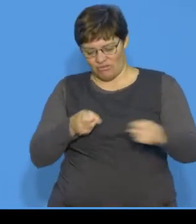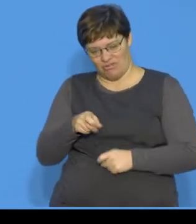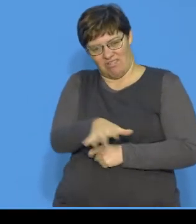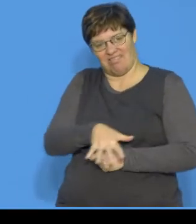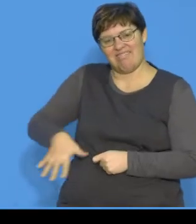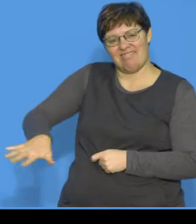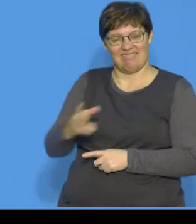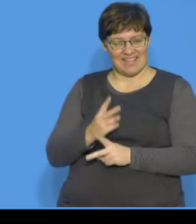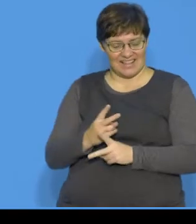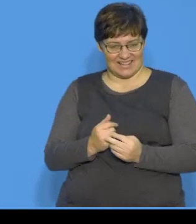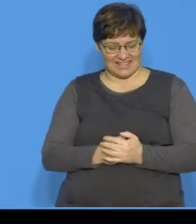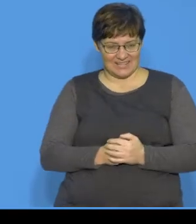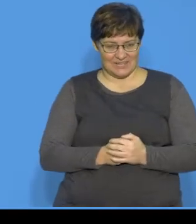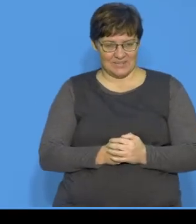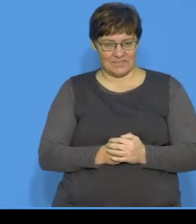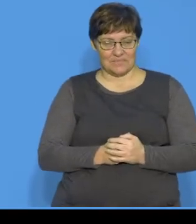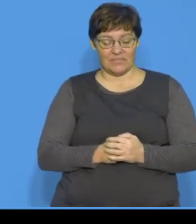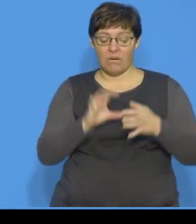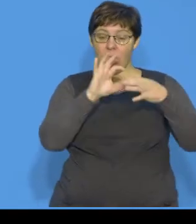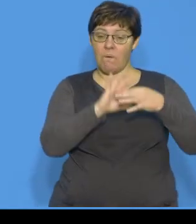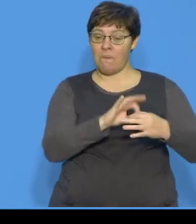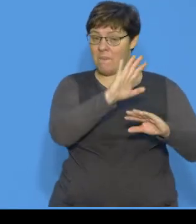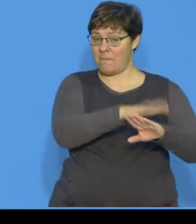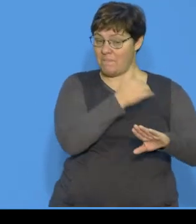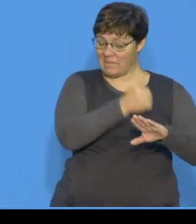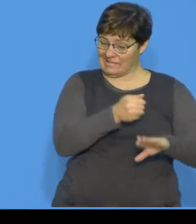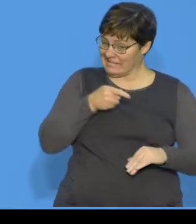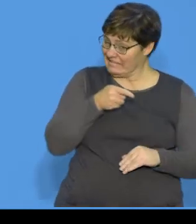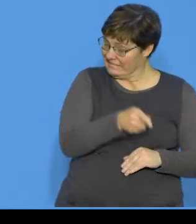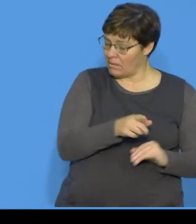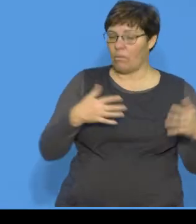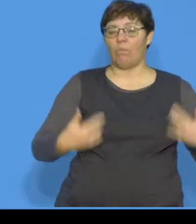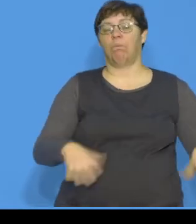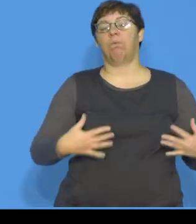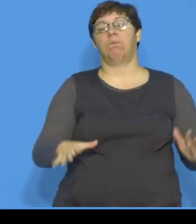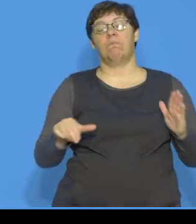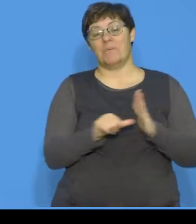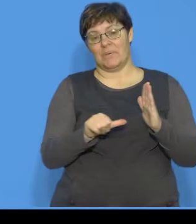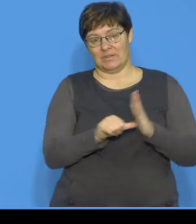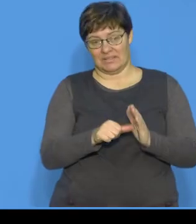The home base is a very important idea or